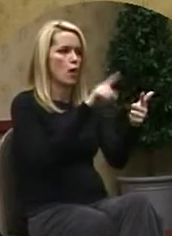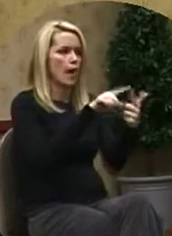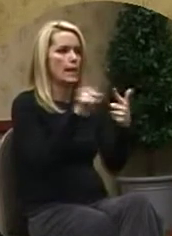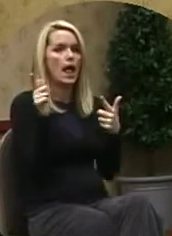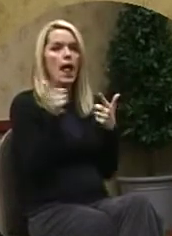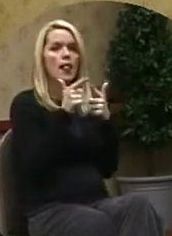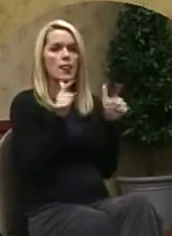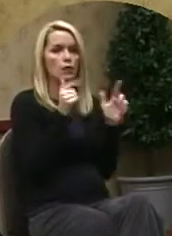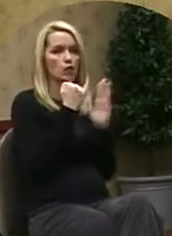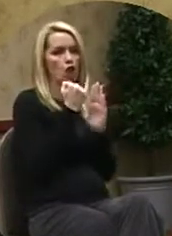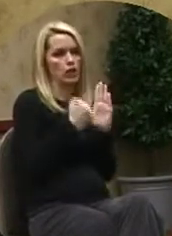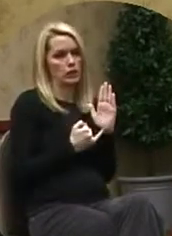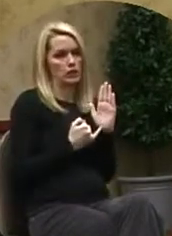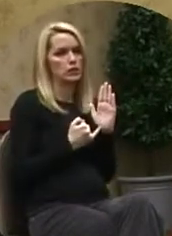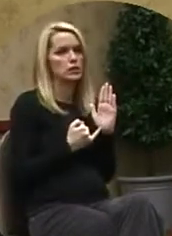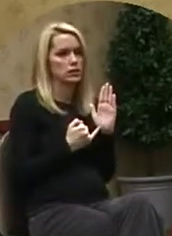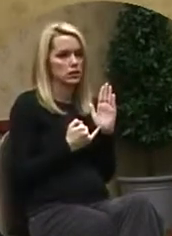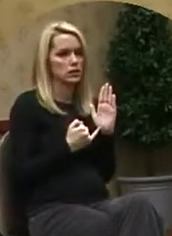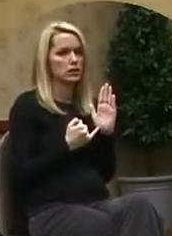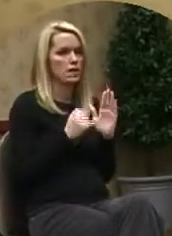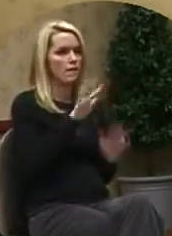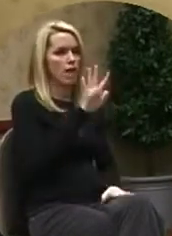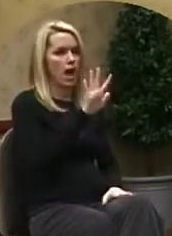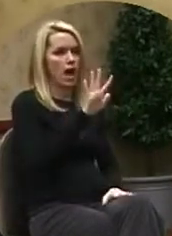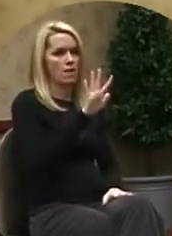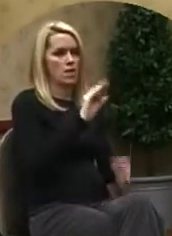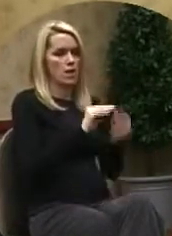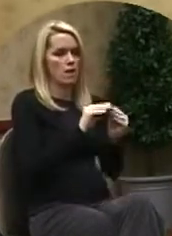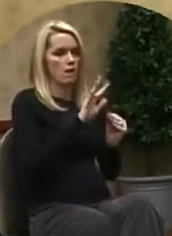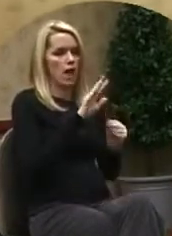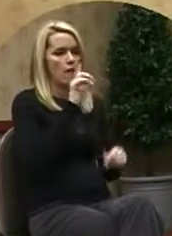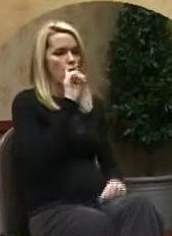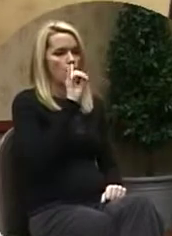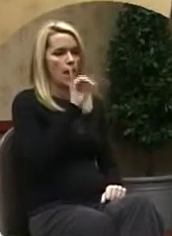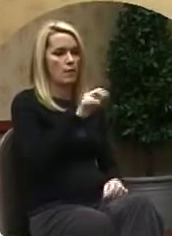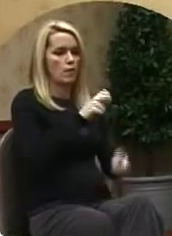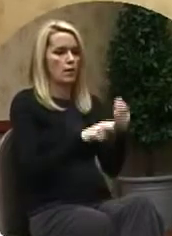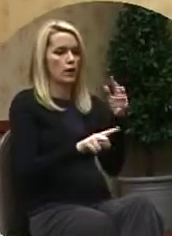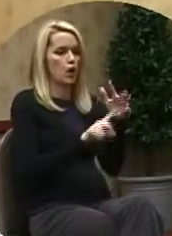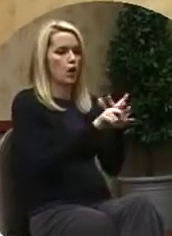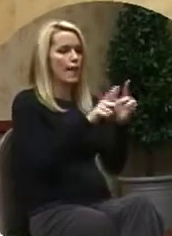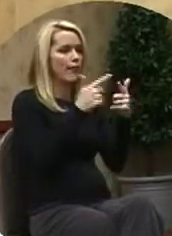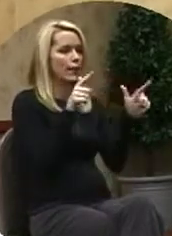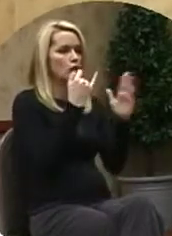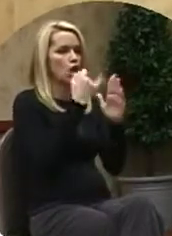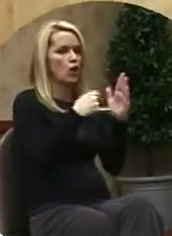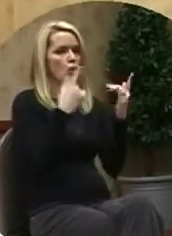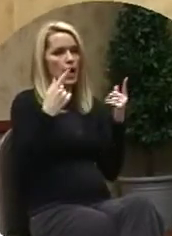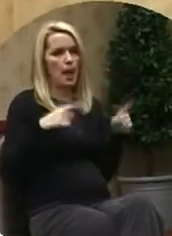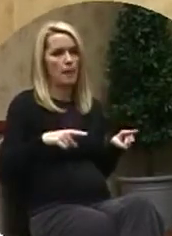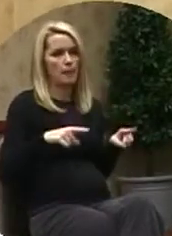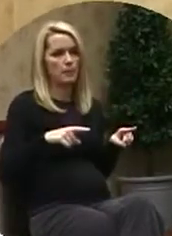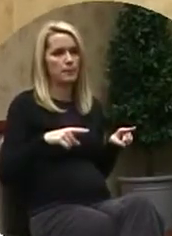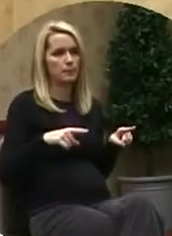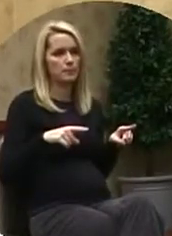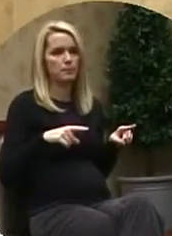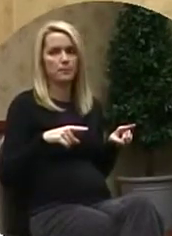Language arts. The likelihood of problem behavior there is a 5. And during language arts, what happens?